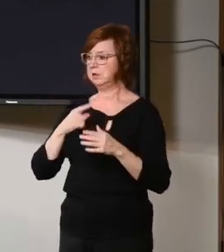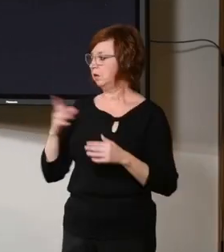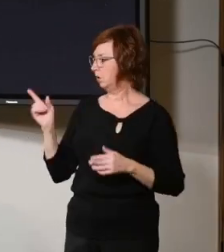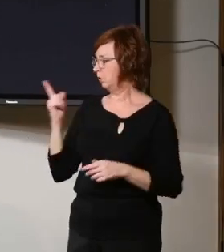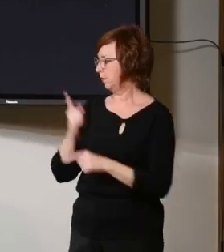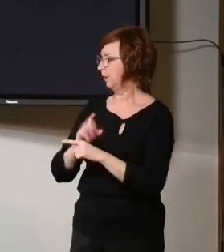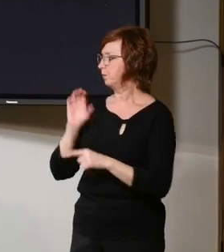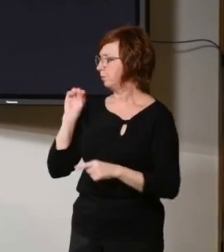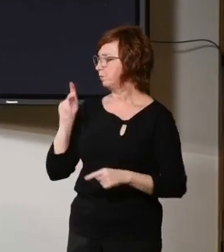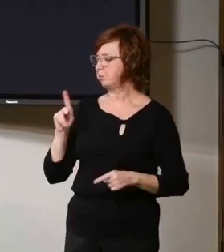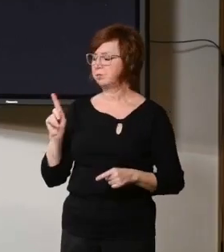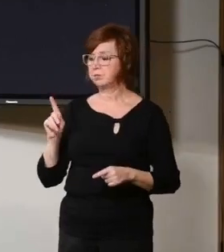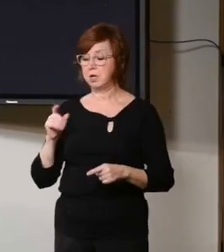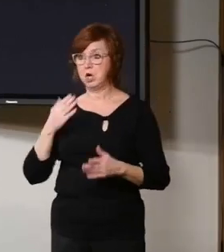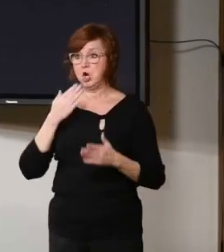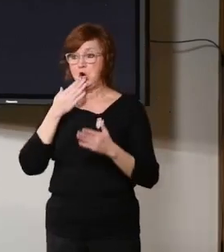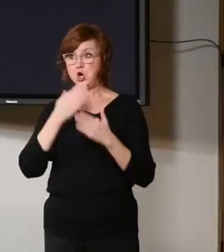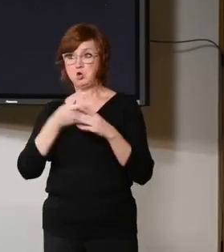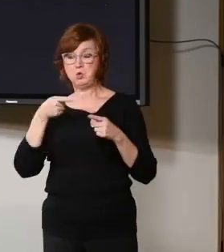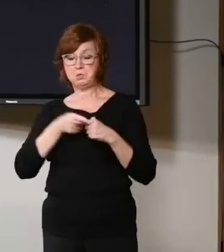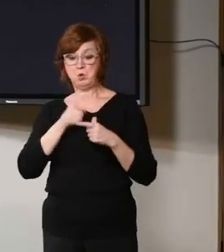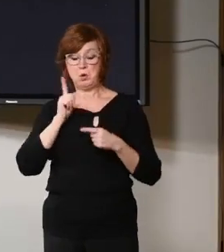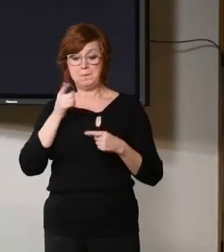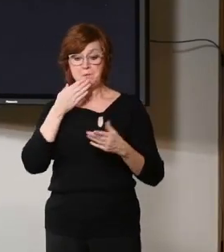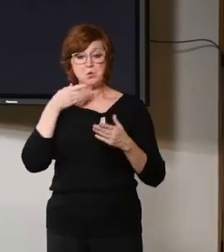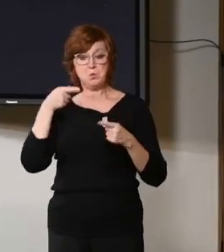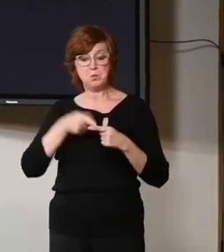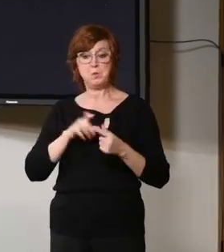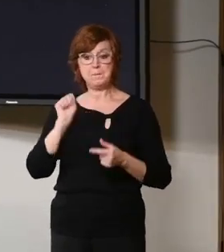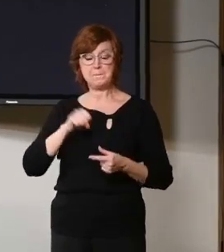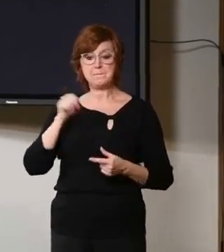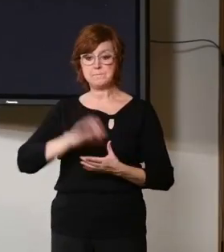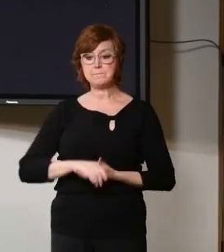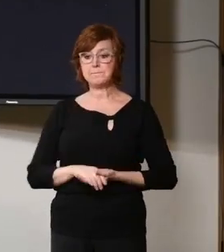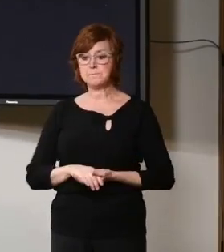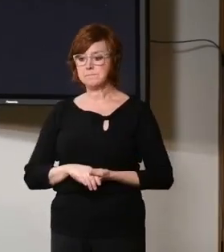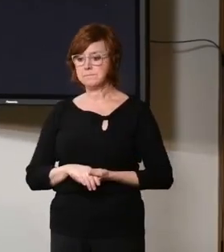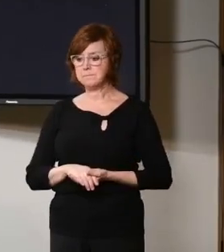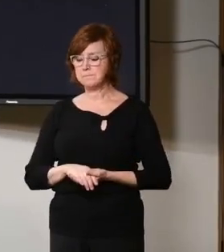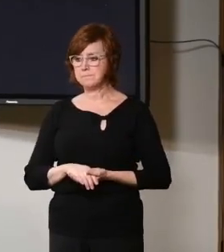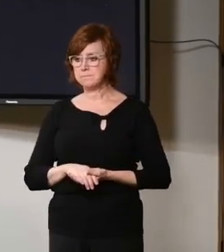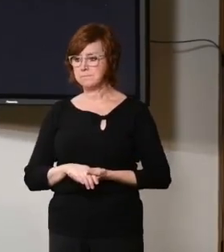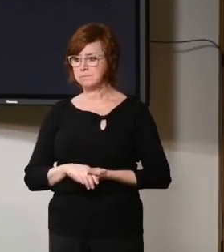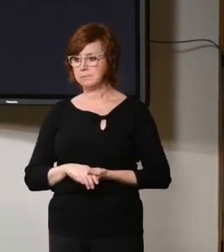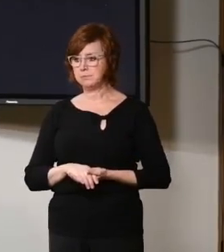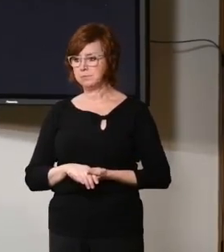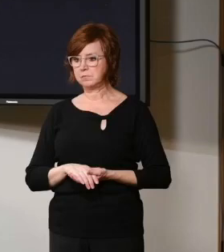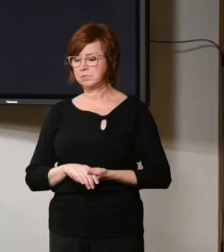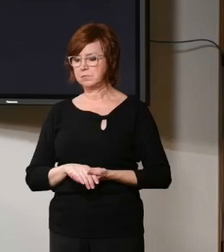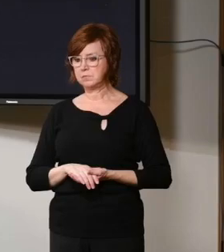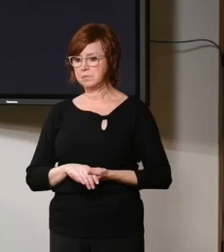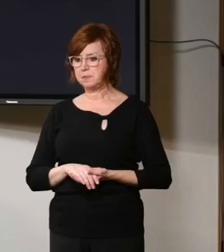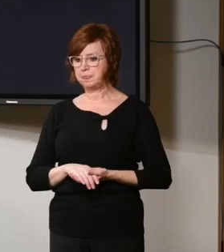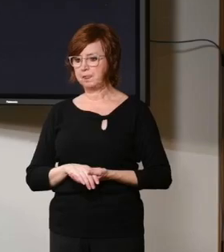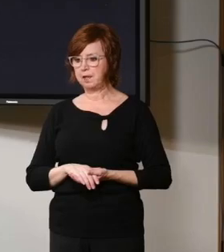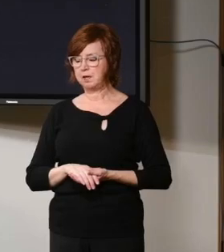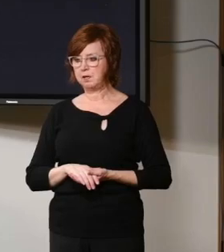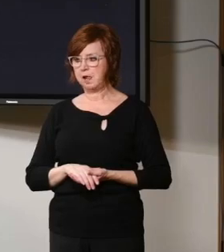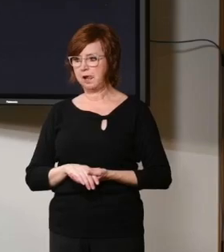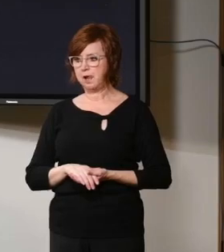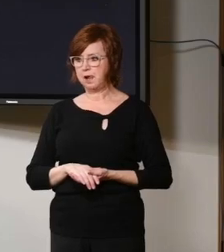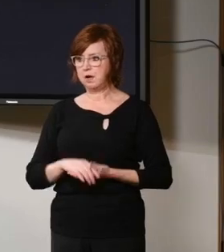Yeah. So that's a really good point, and I would like to specify that we have no control over people coming back to